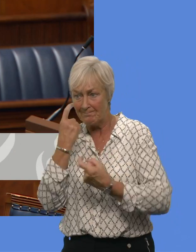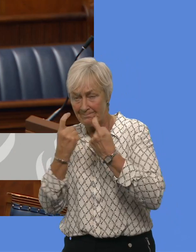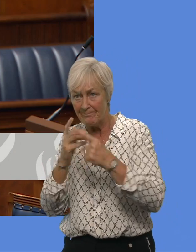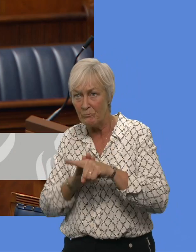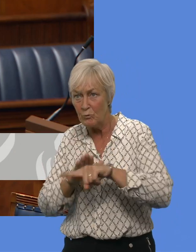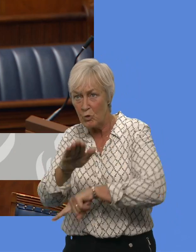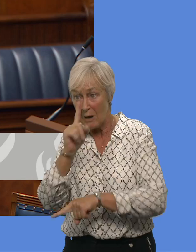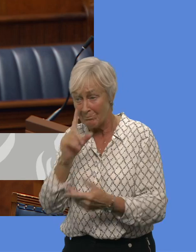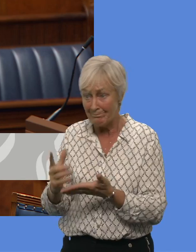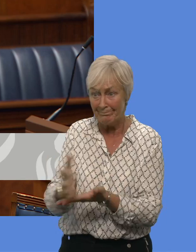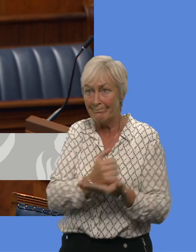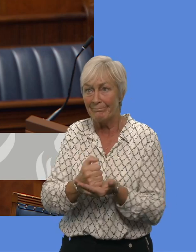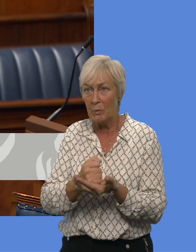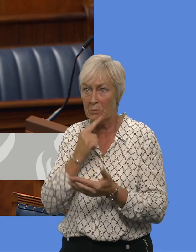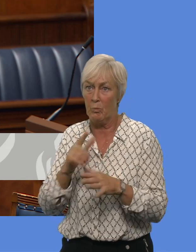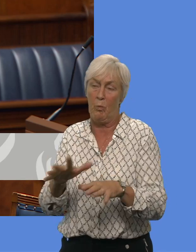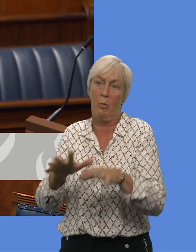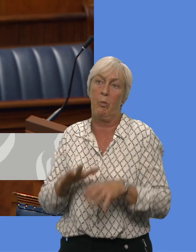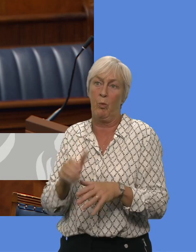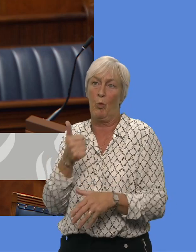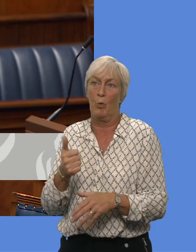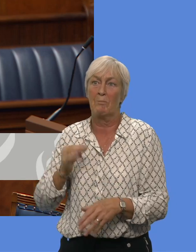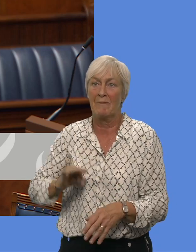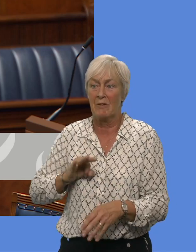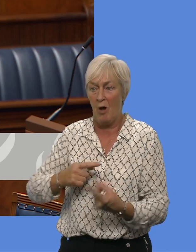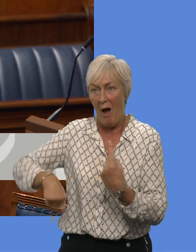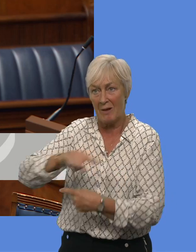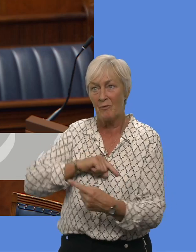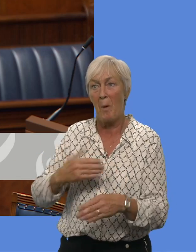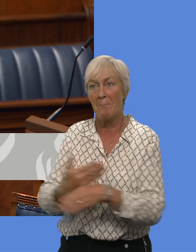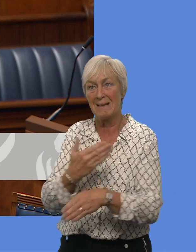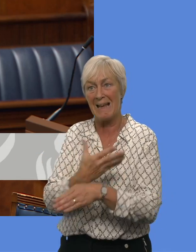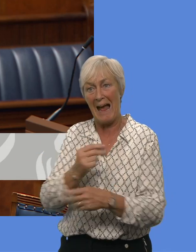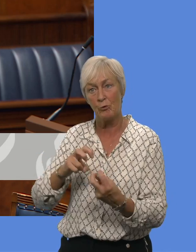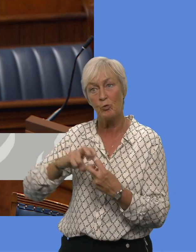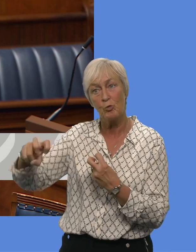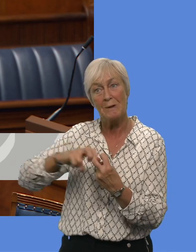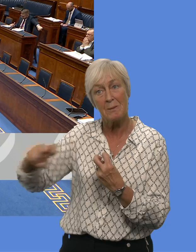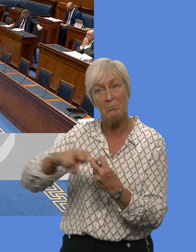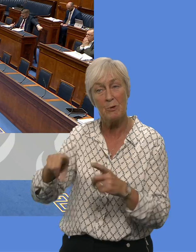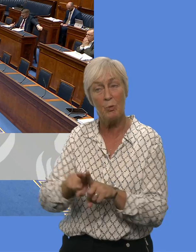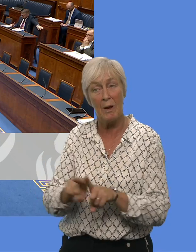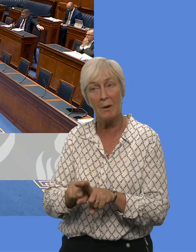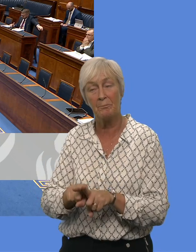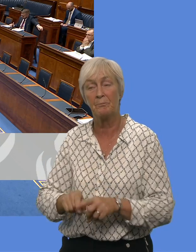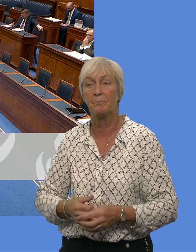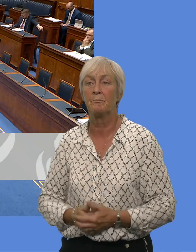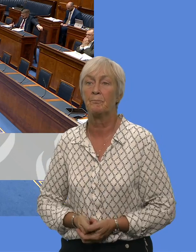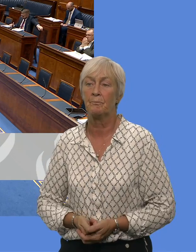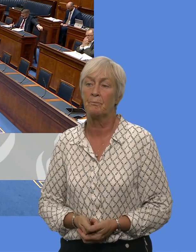And if we can secure that, I think it would be hugely beneficial both to our business but also to the tourism sectors here. Jerry Kelly.